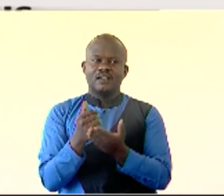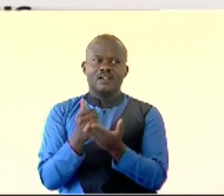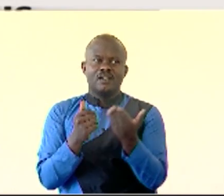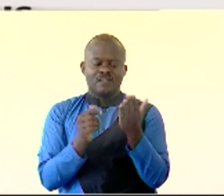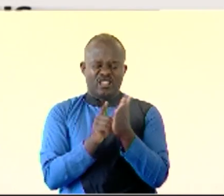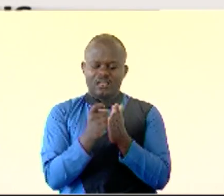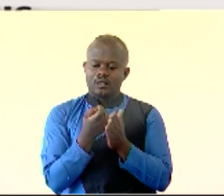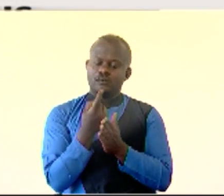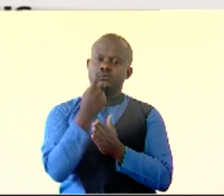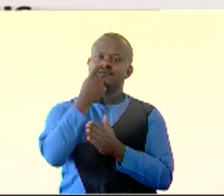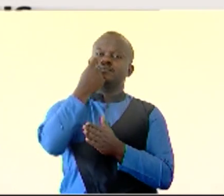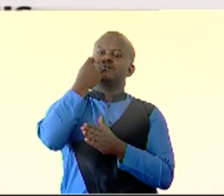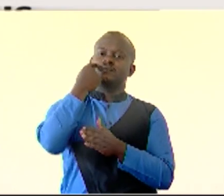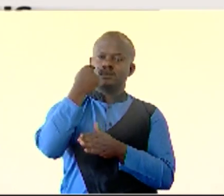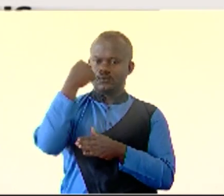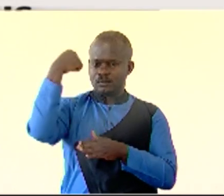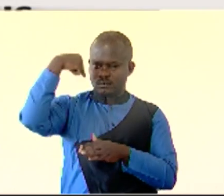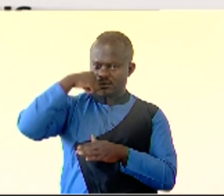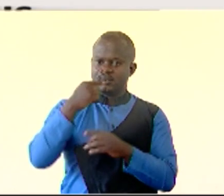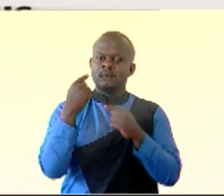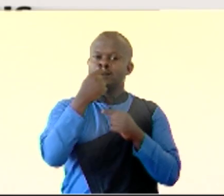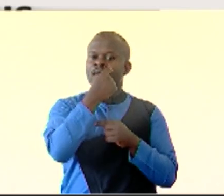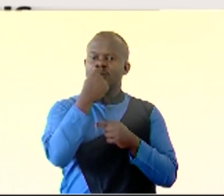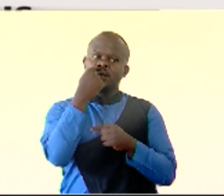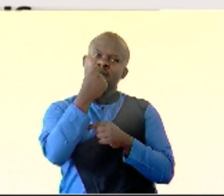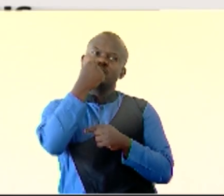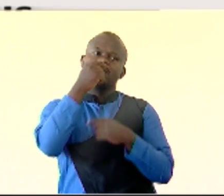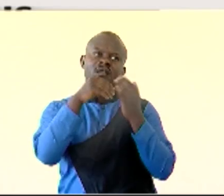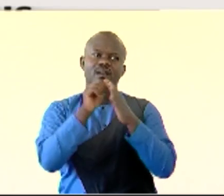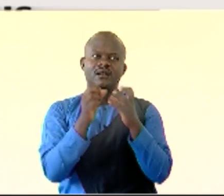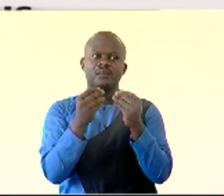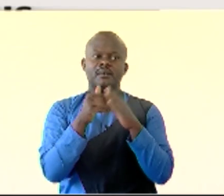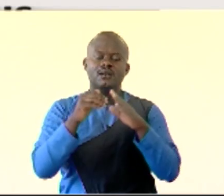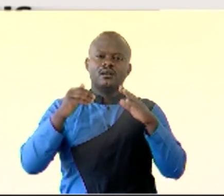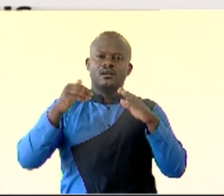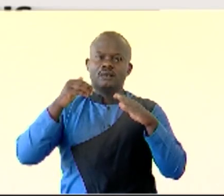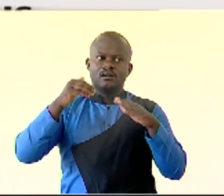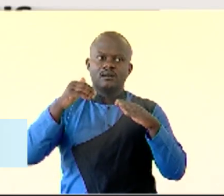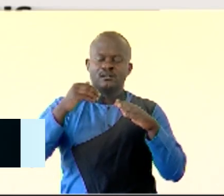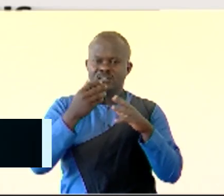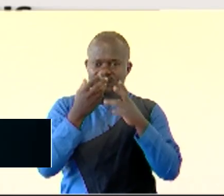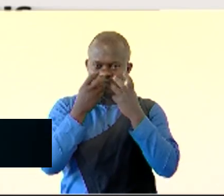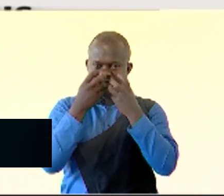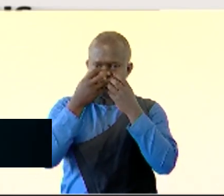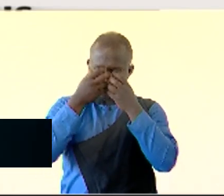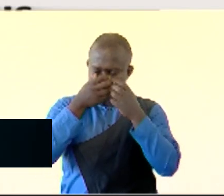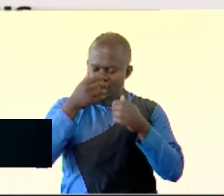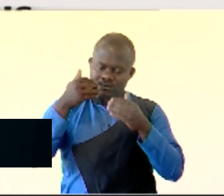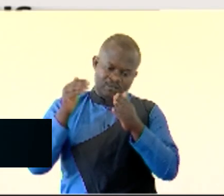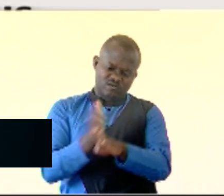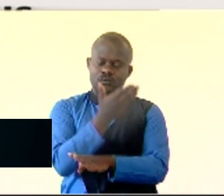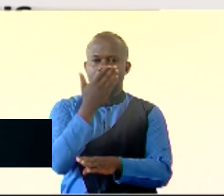enters into the nose, they can be easily be trapped by the